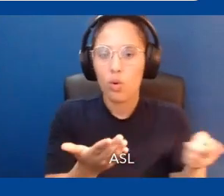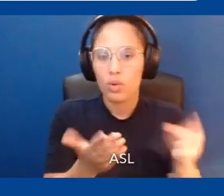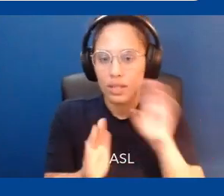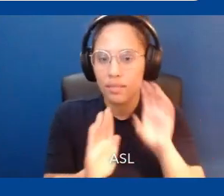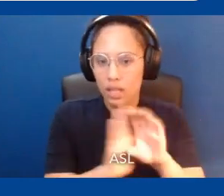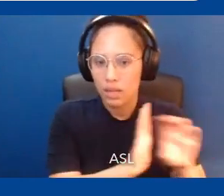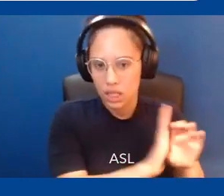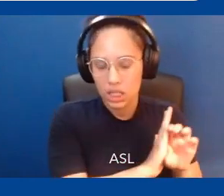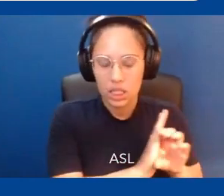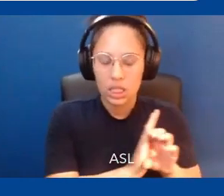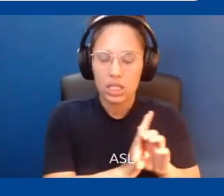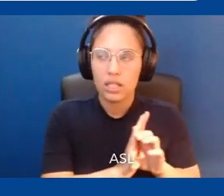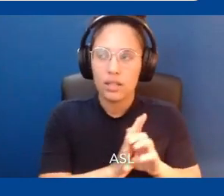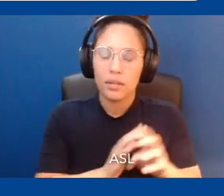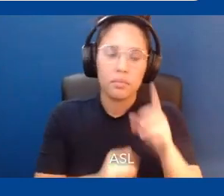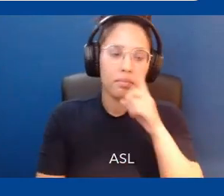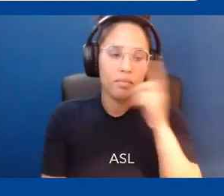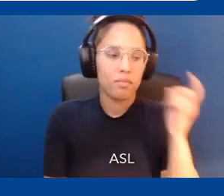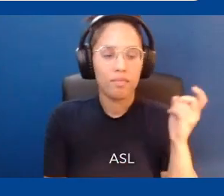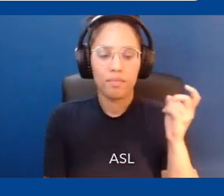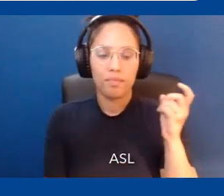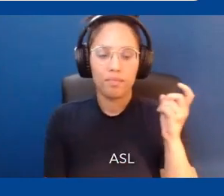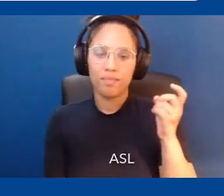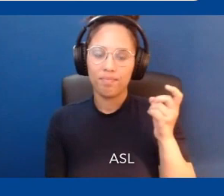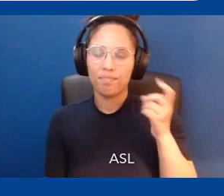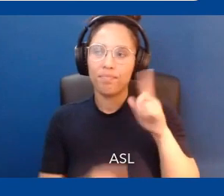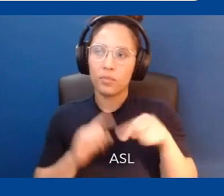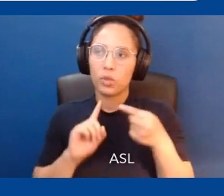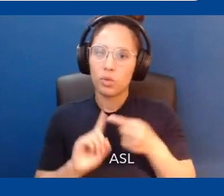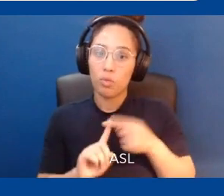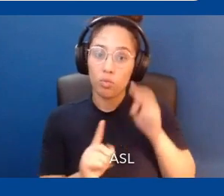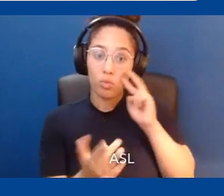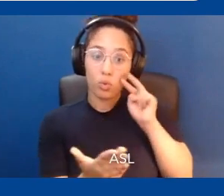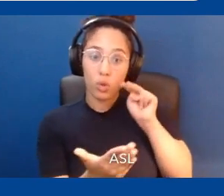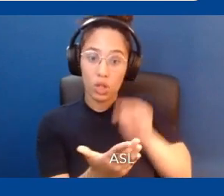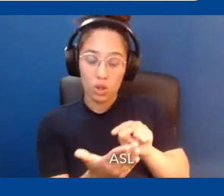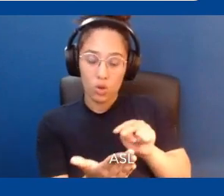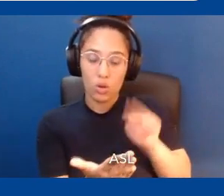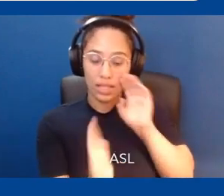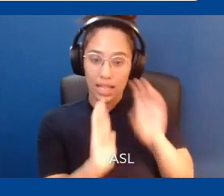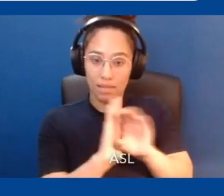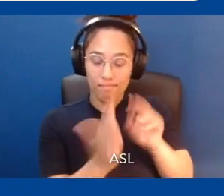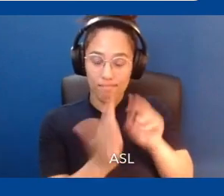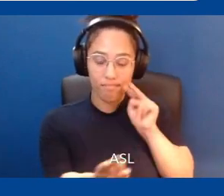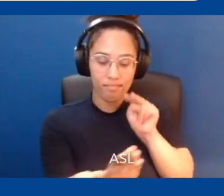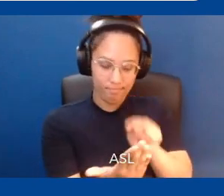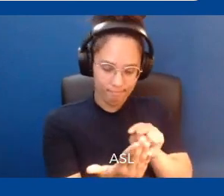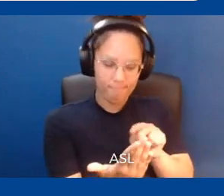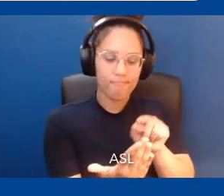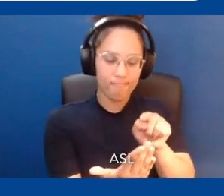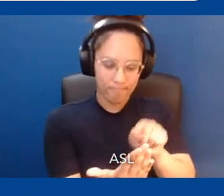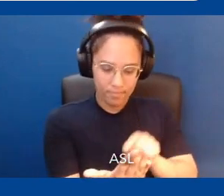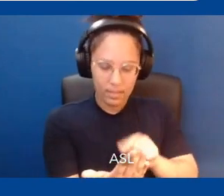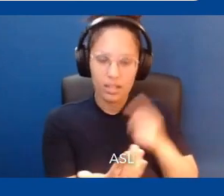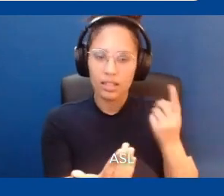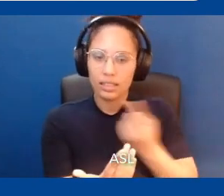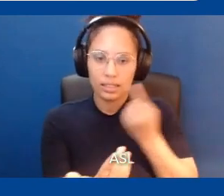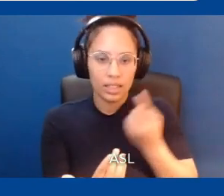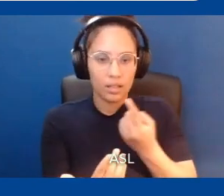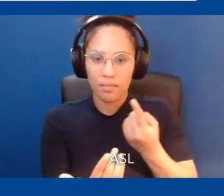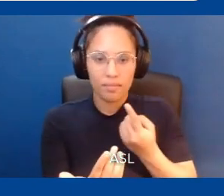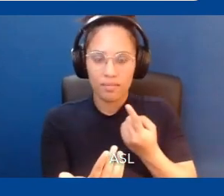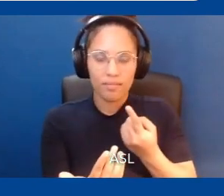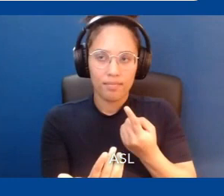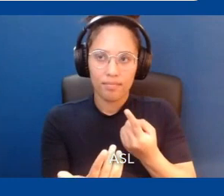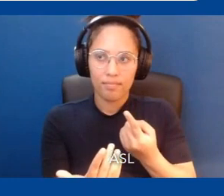because I find that when they read those images, there's something that is restored that you can't find in the archives.